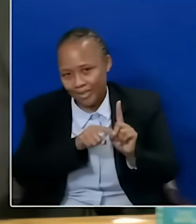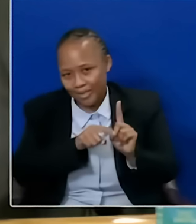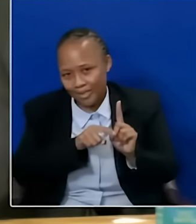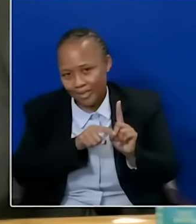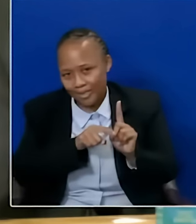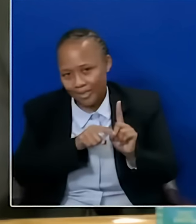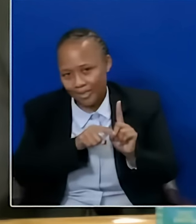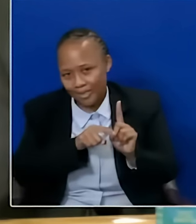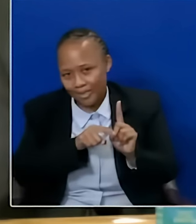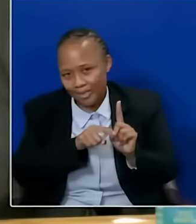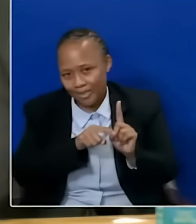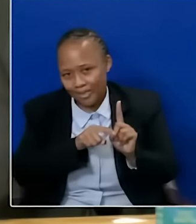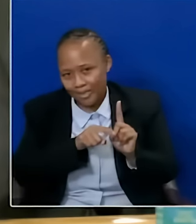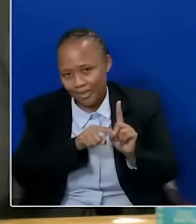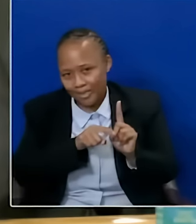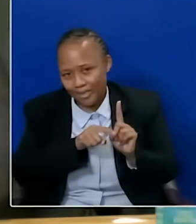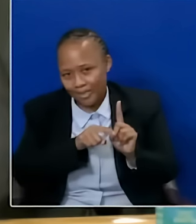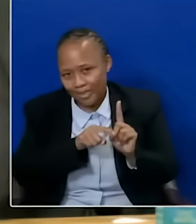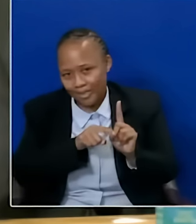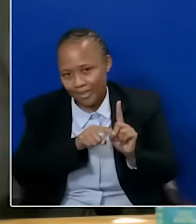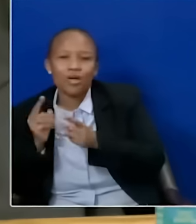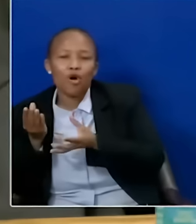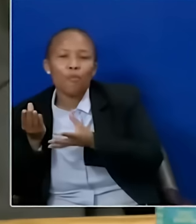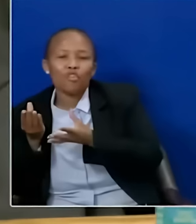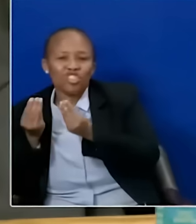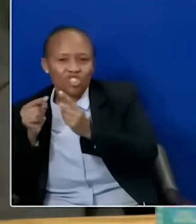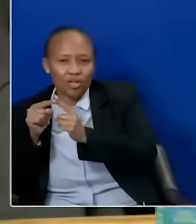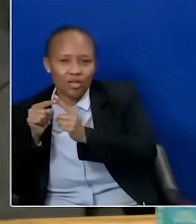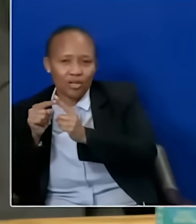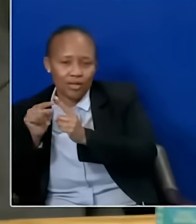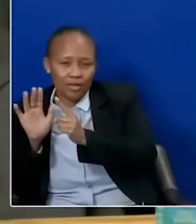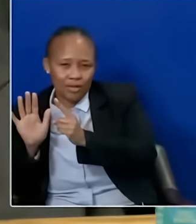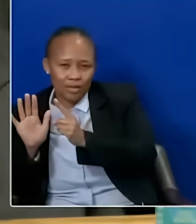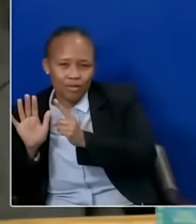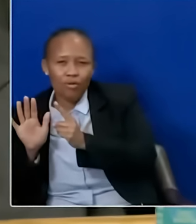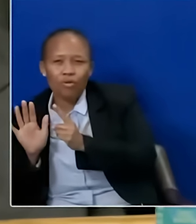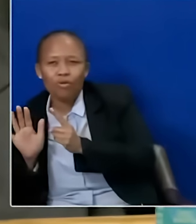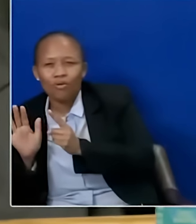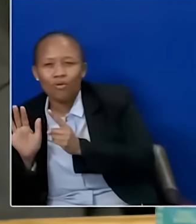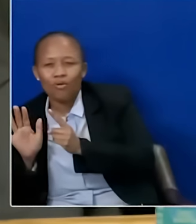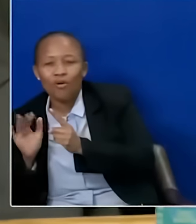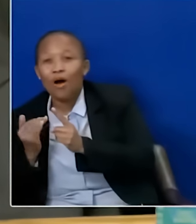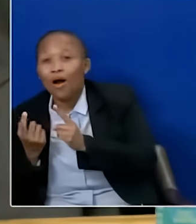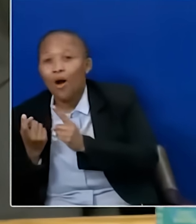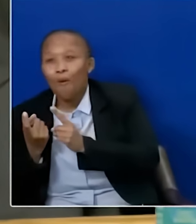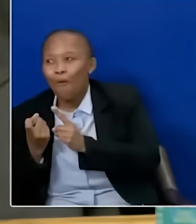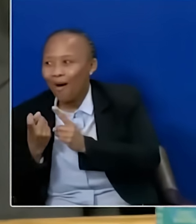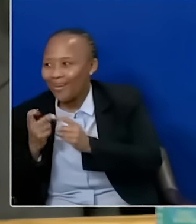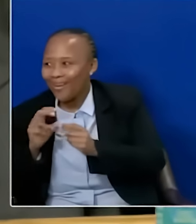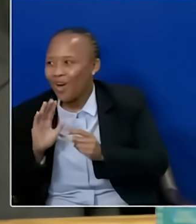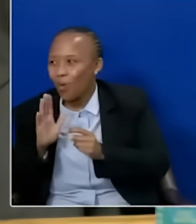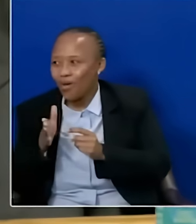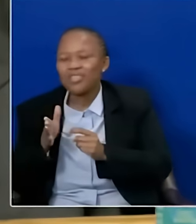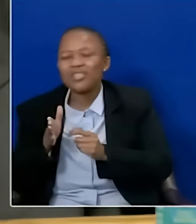It seems to me that of all of the findings that one would need to convict